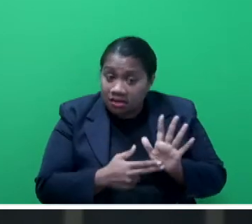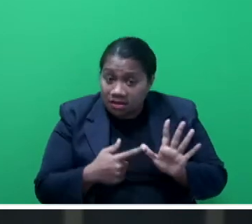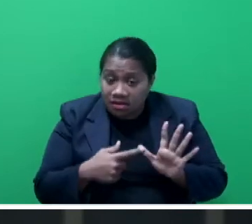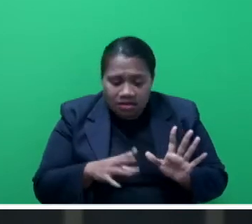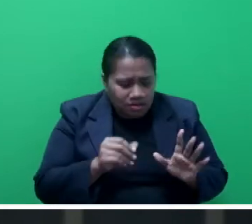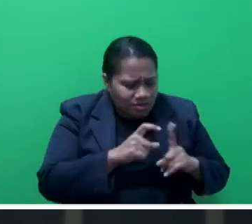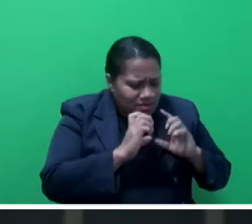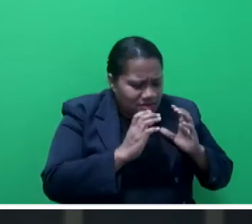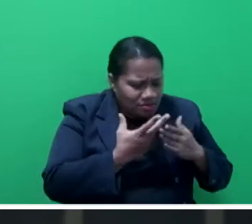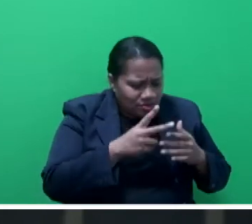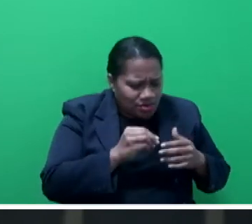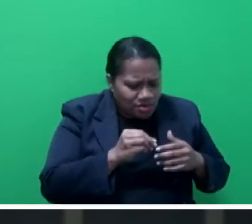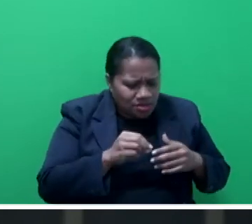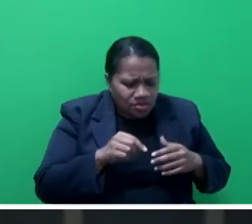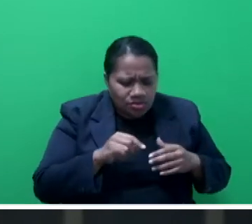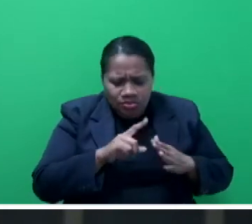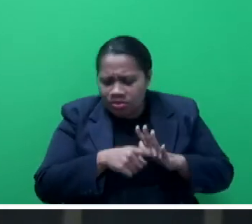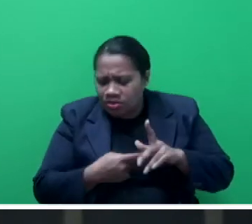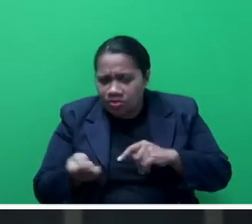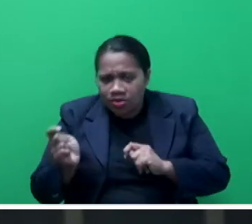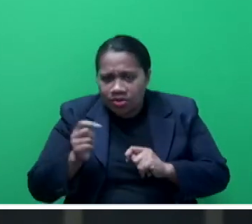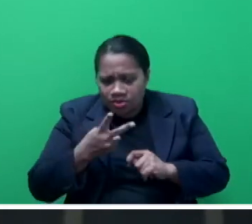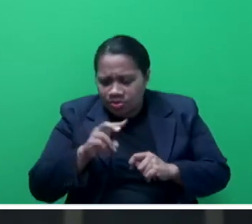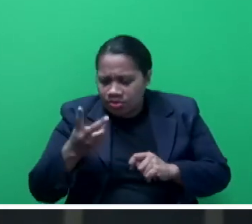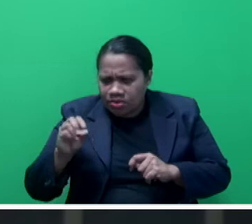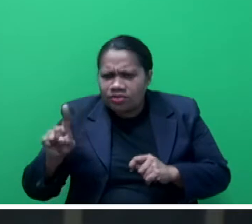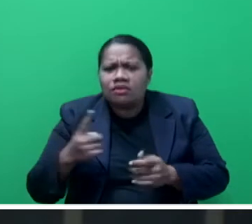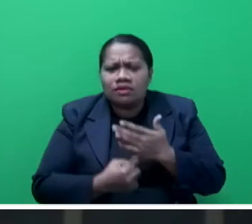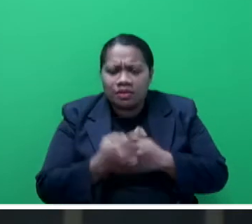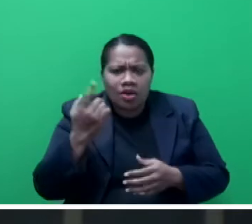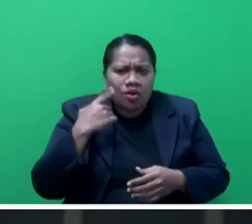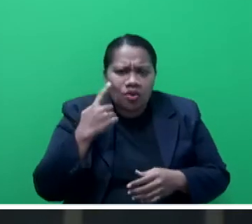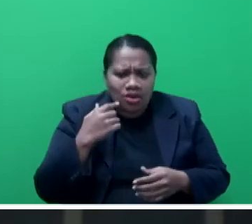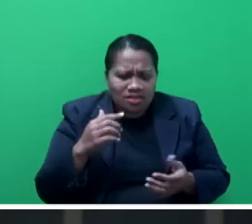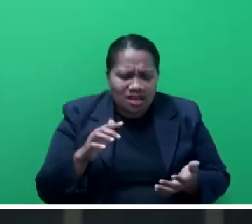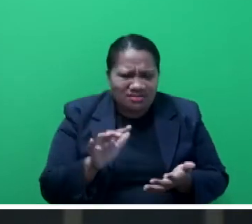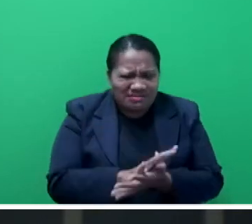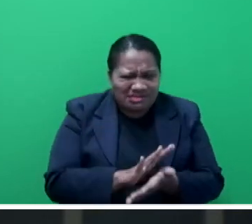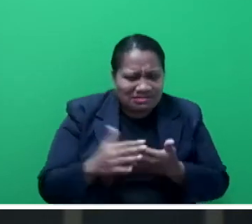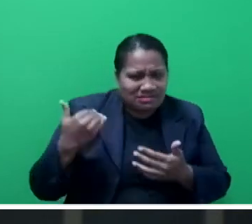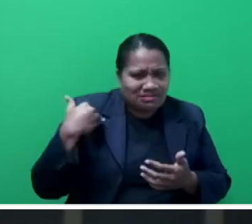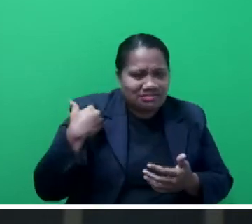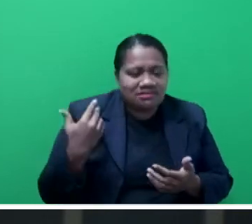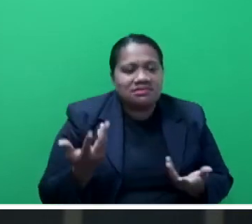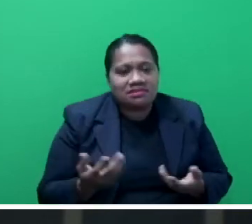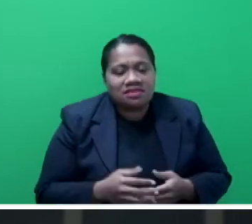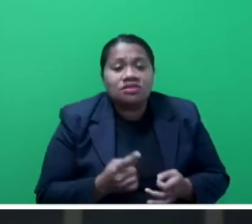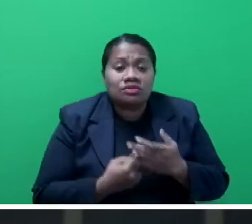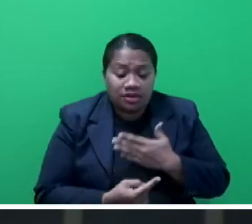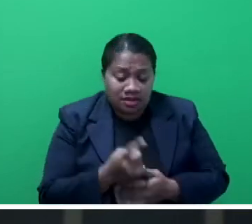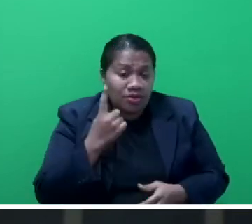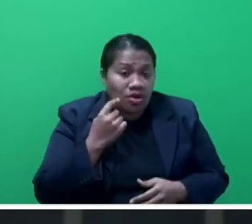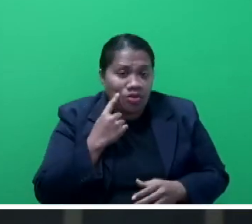January 2021, there were disruptions on the Water Authority of Fiji infrastructure that caused decrease in the water